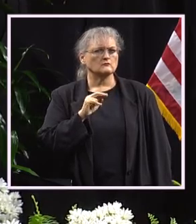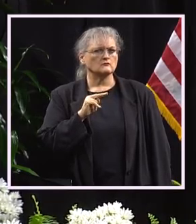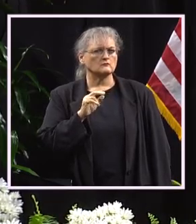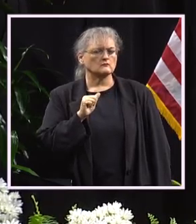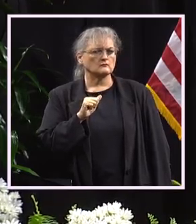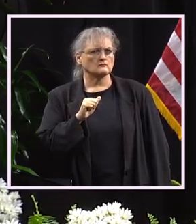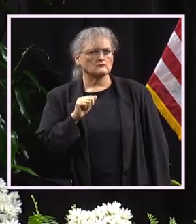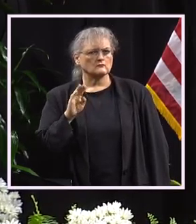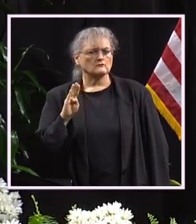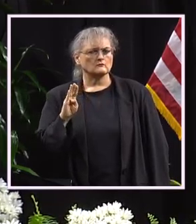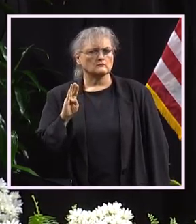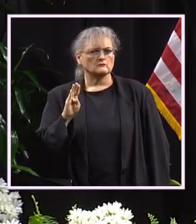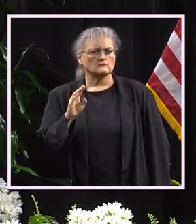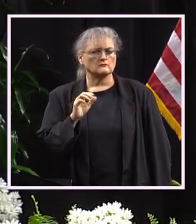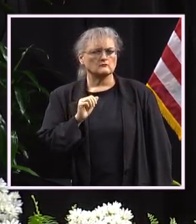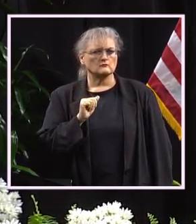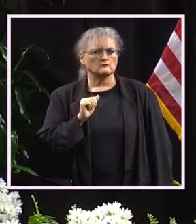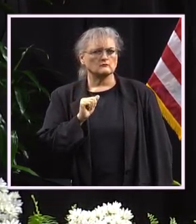Black.